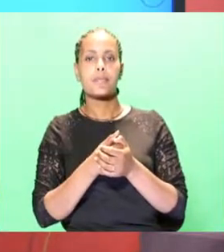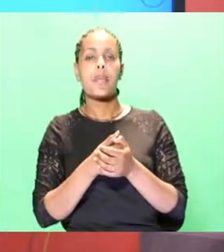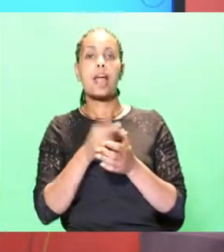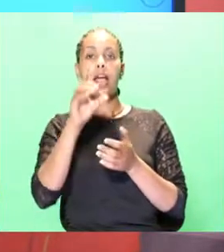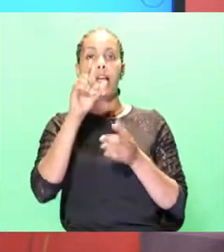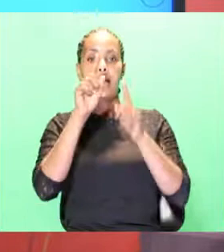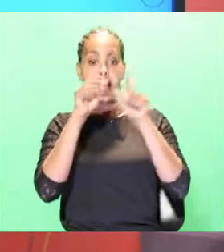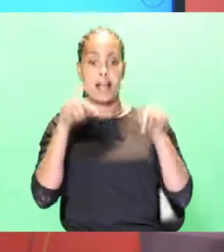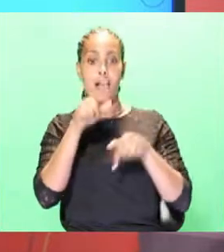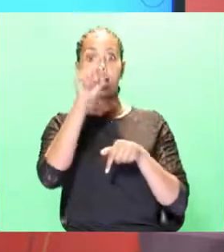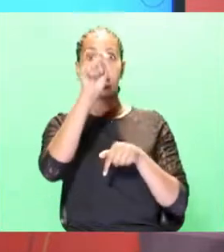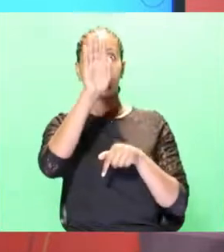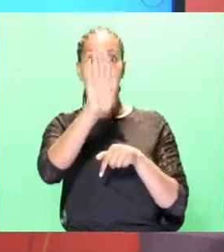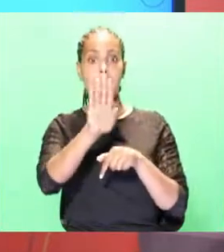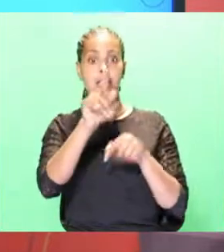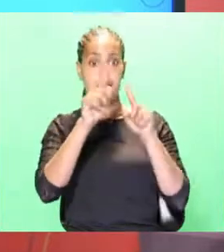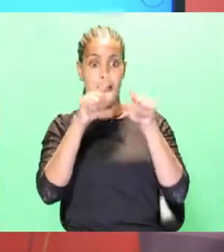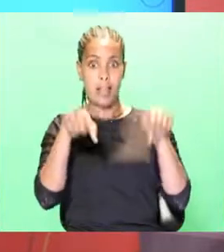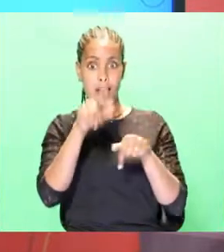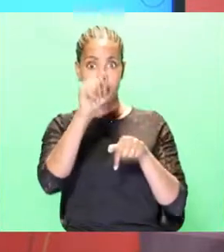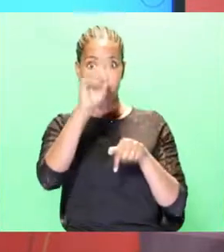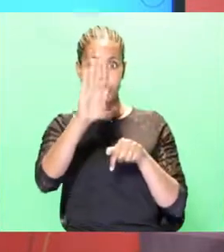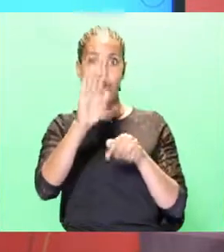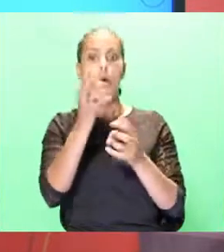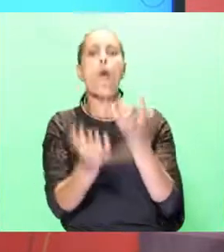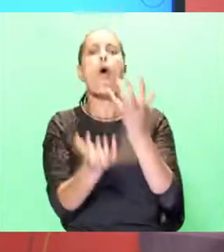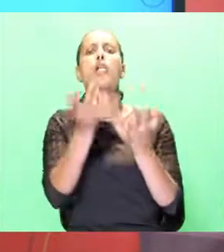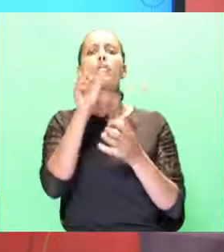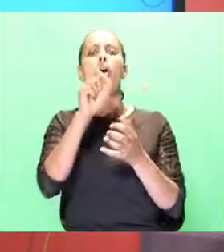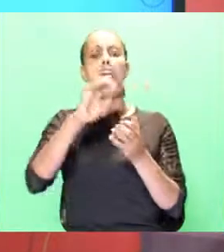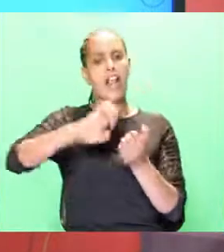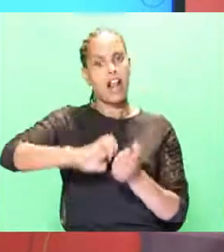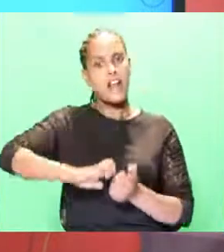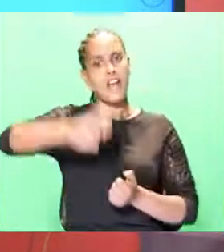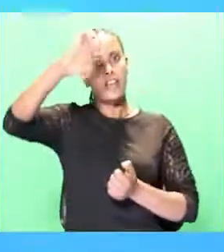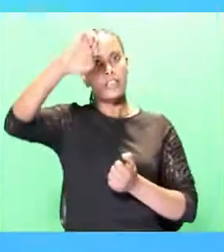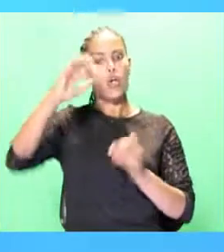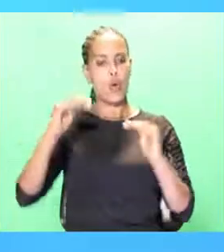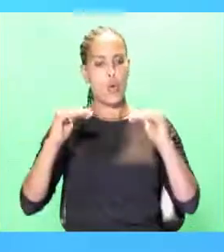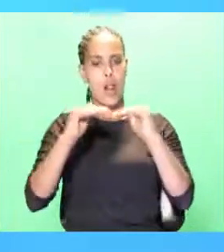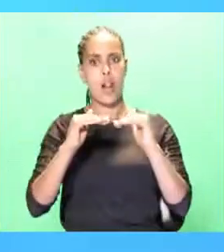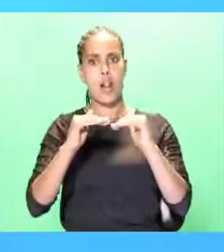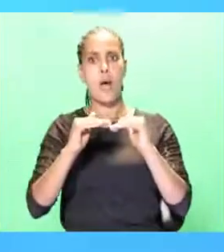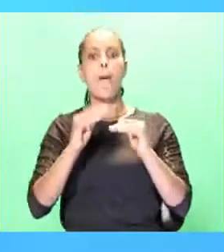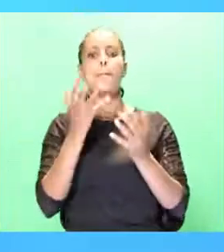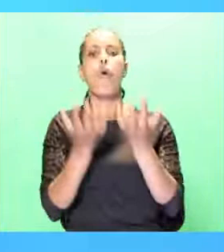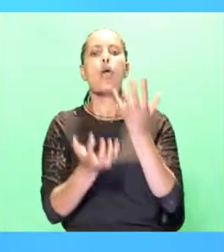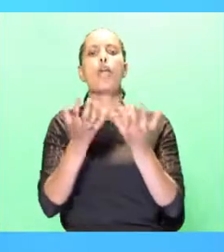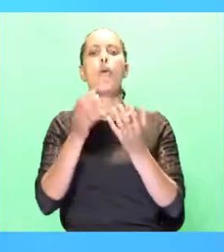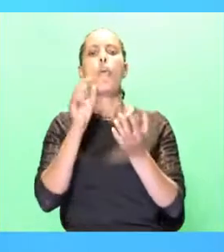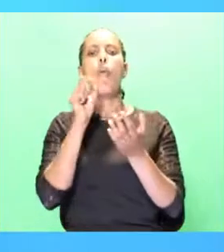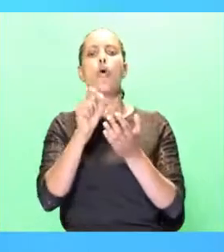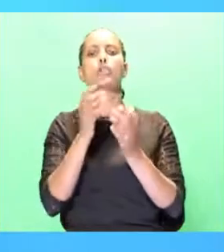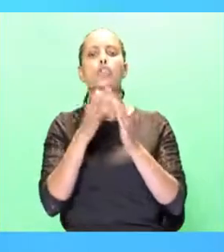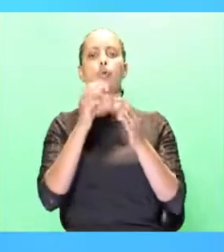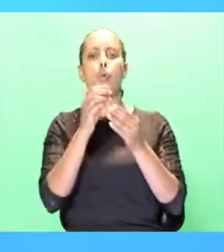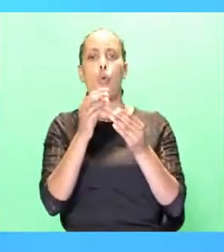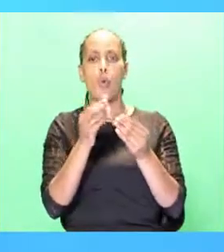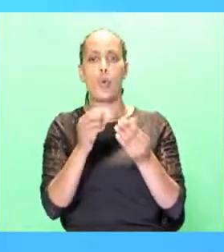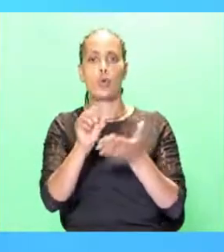delta TB, boiling point elevation equal boiling point of the